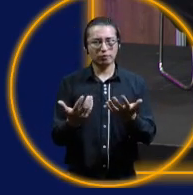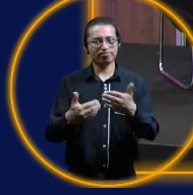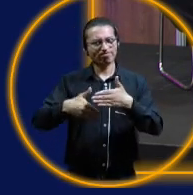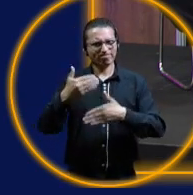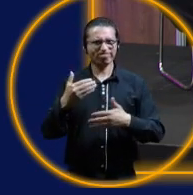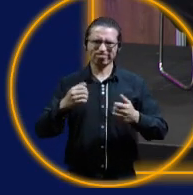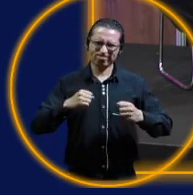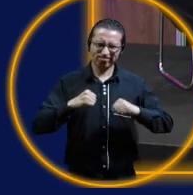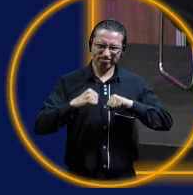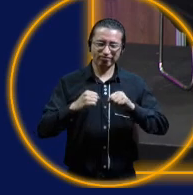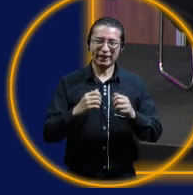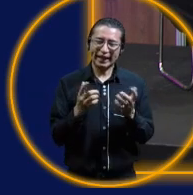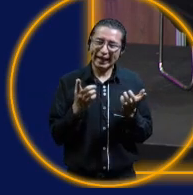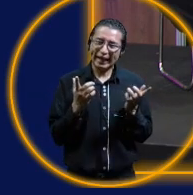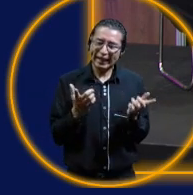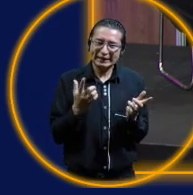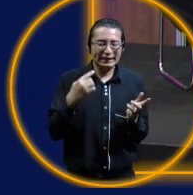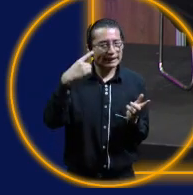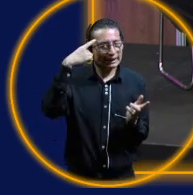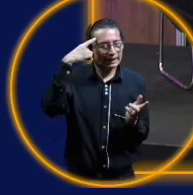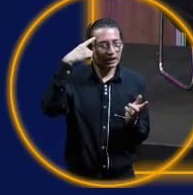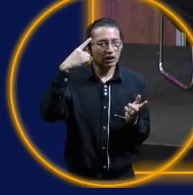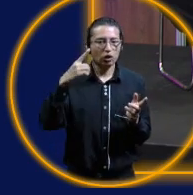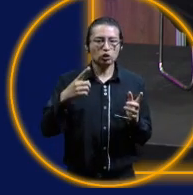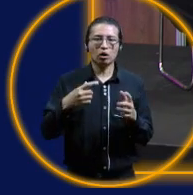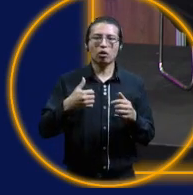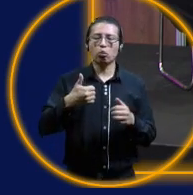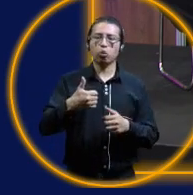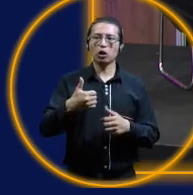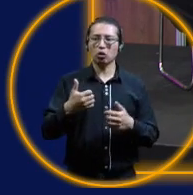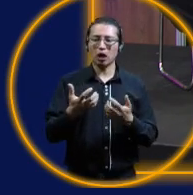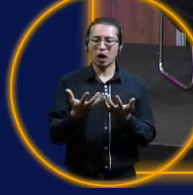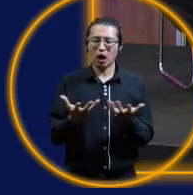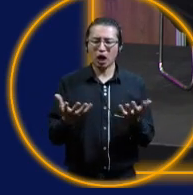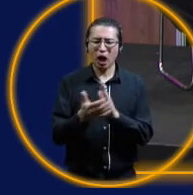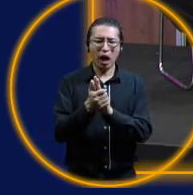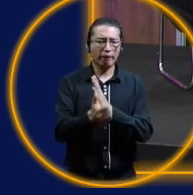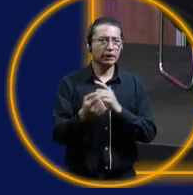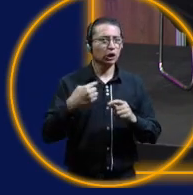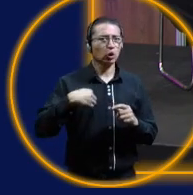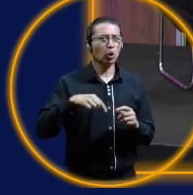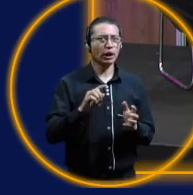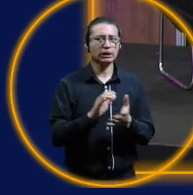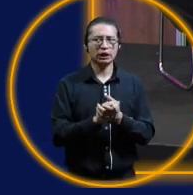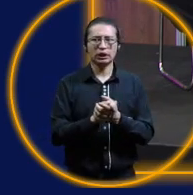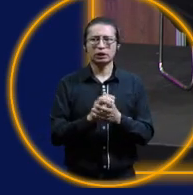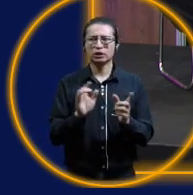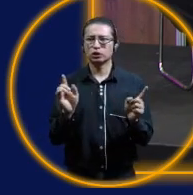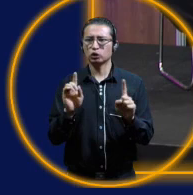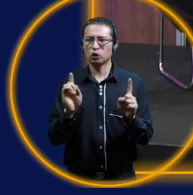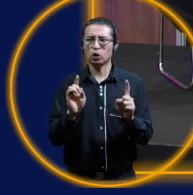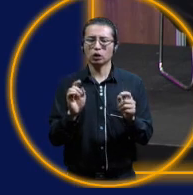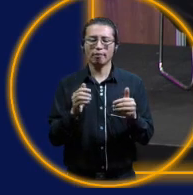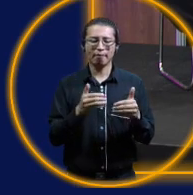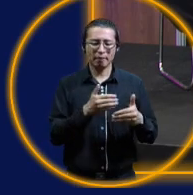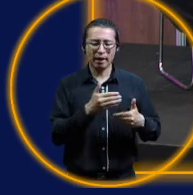thought is, I'm not good at this, should I even do it? And it's like, the next step is like, what